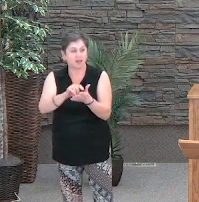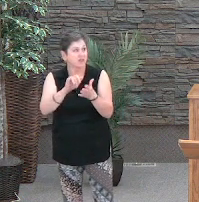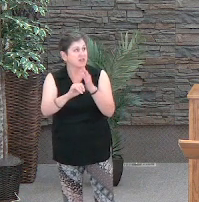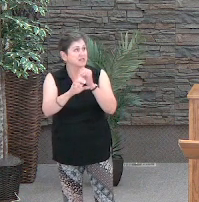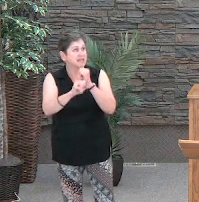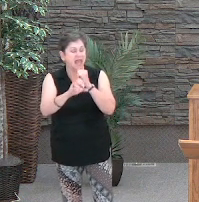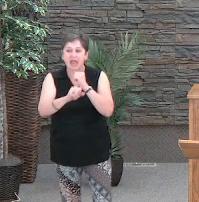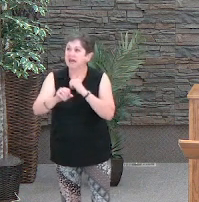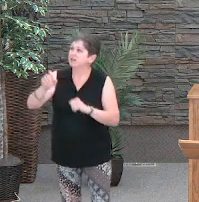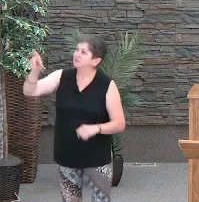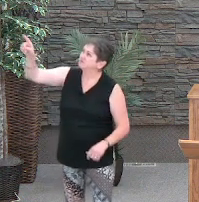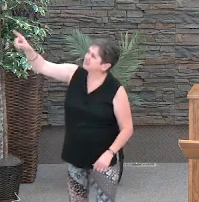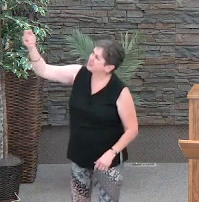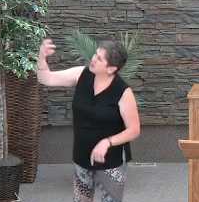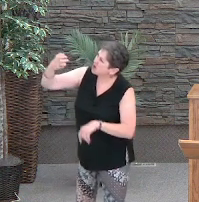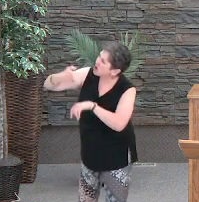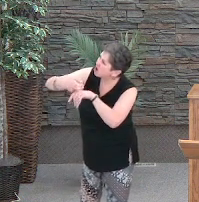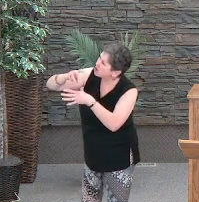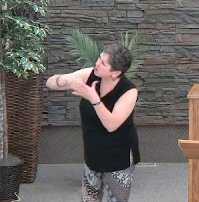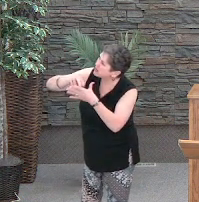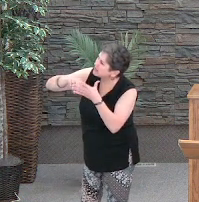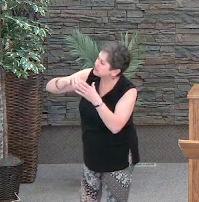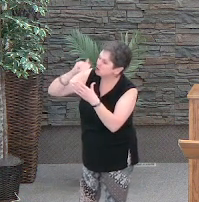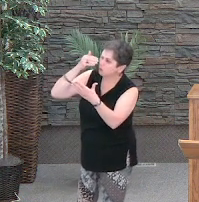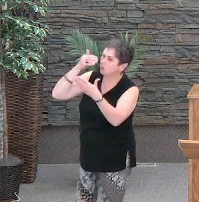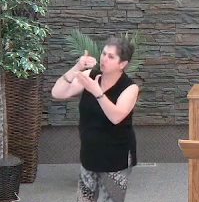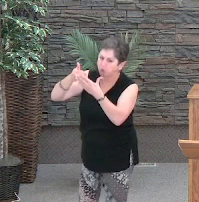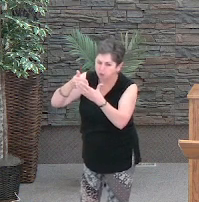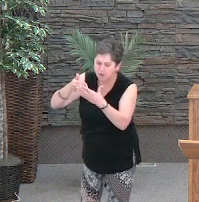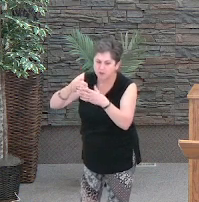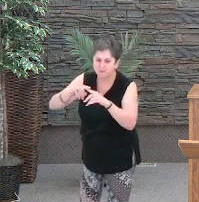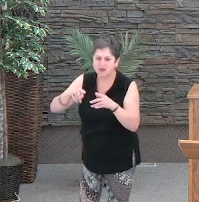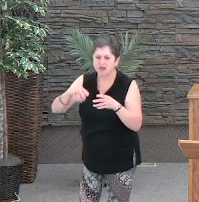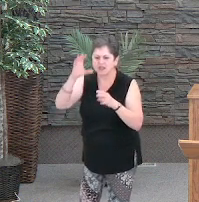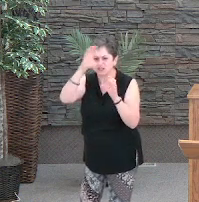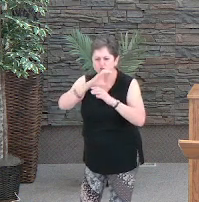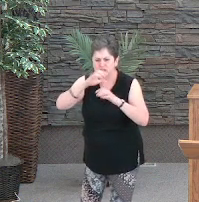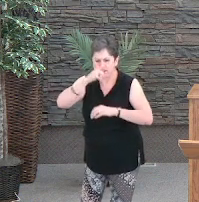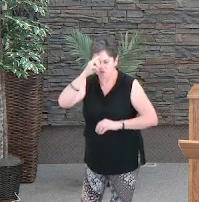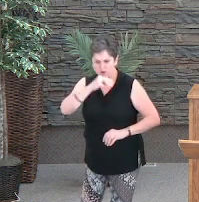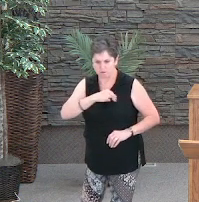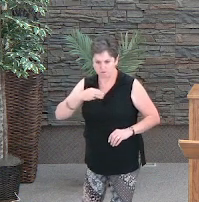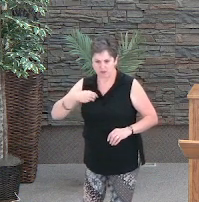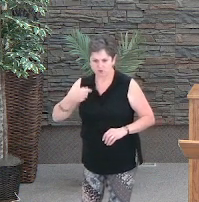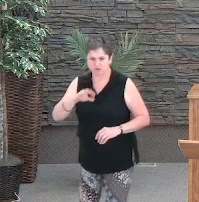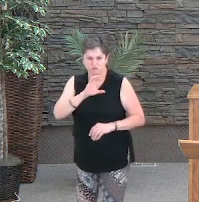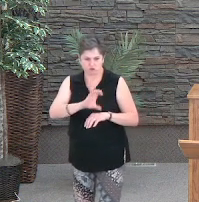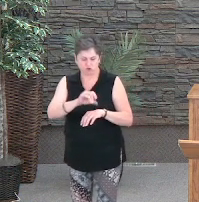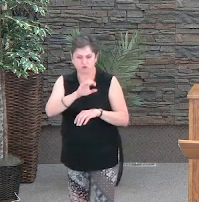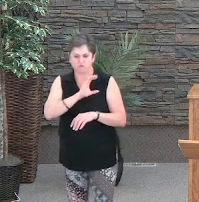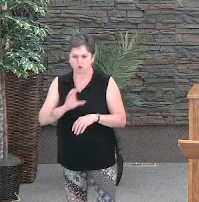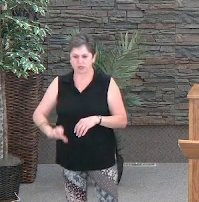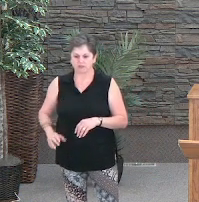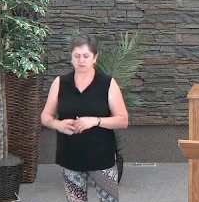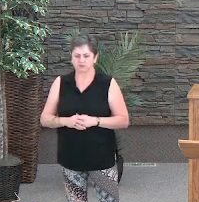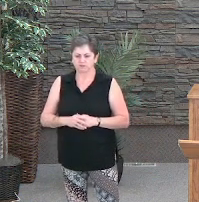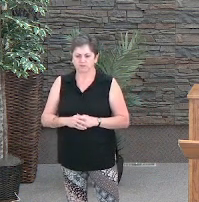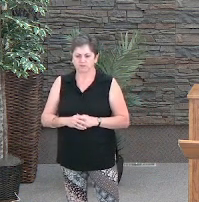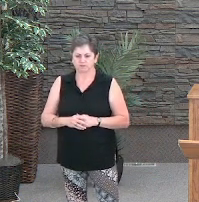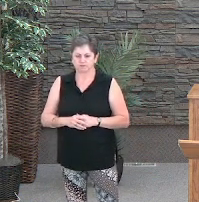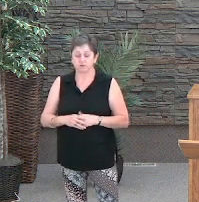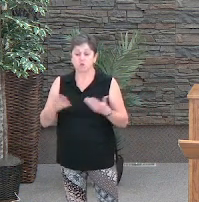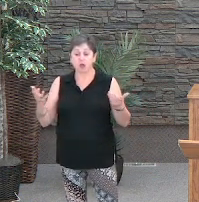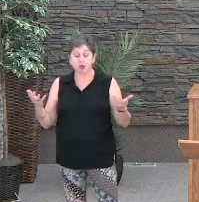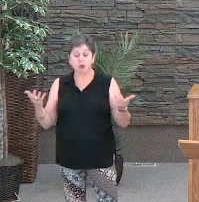ad, which is a little bit hard to read unless you zoom in and blow it up. But he was looking for members of Churches of Christ.